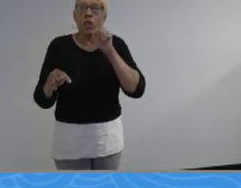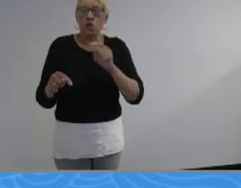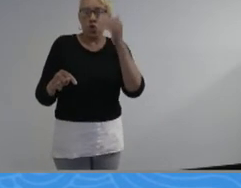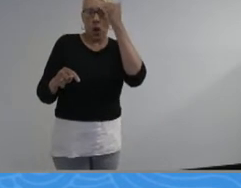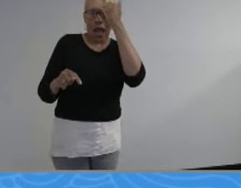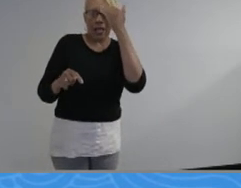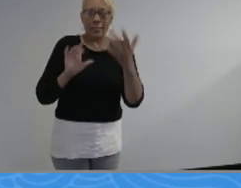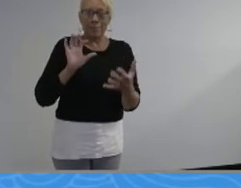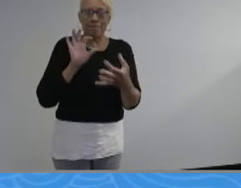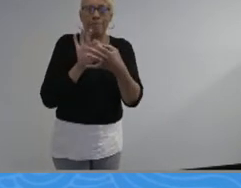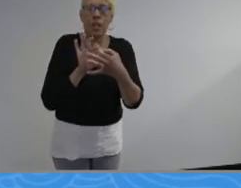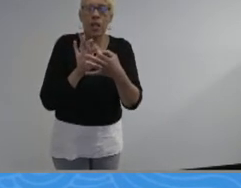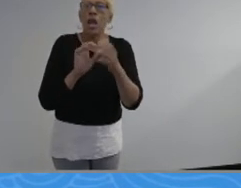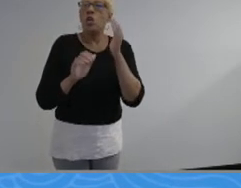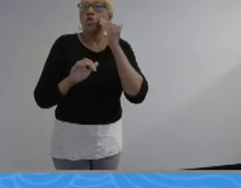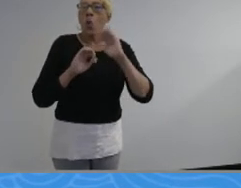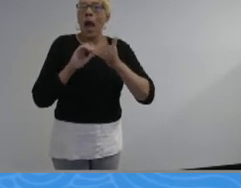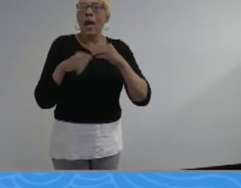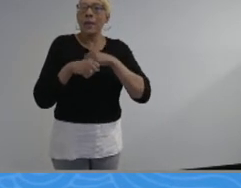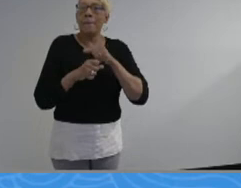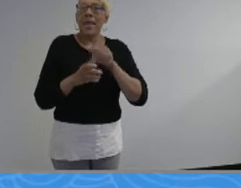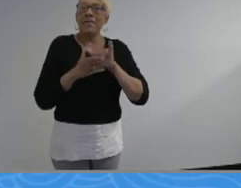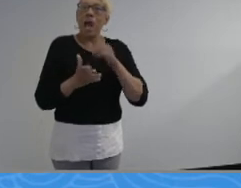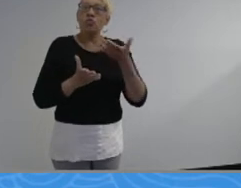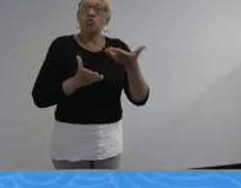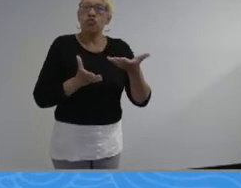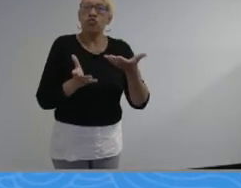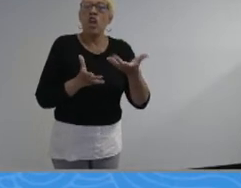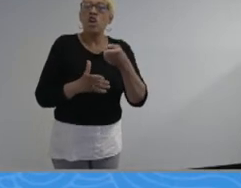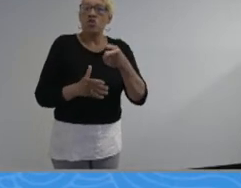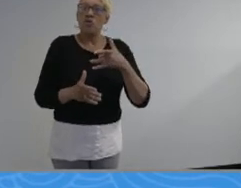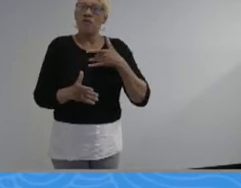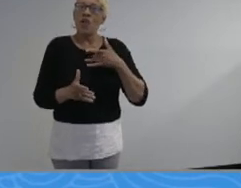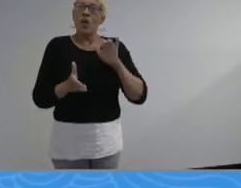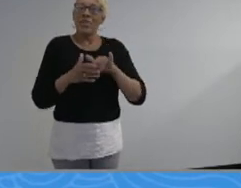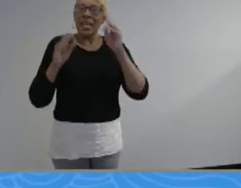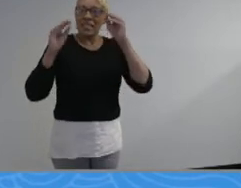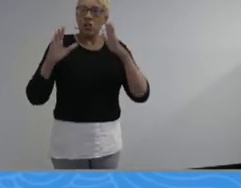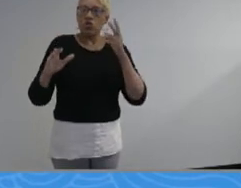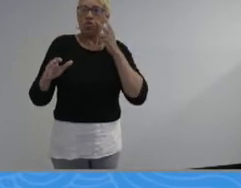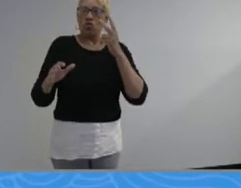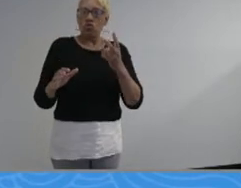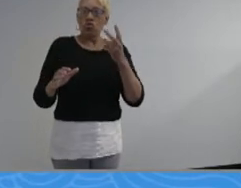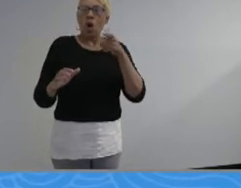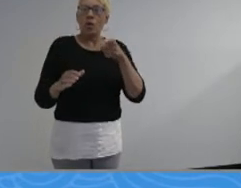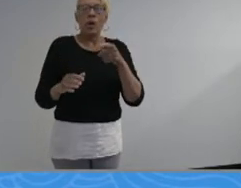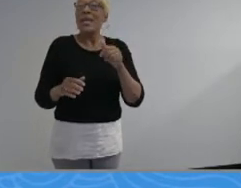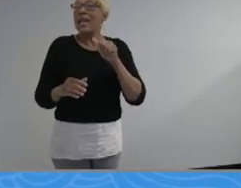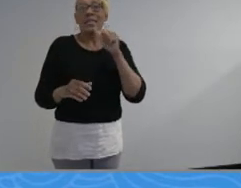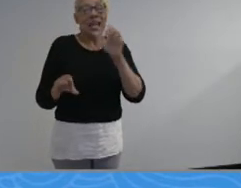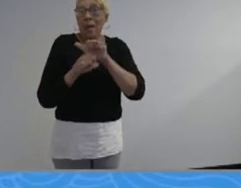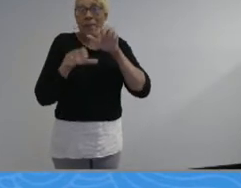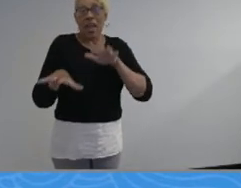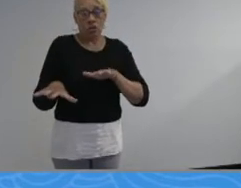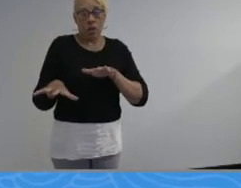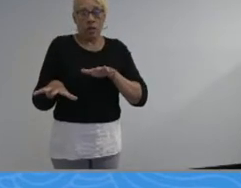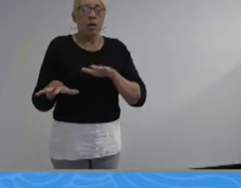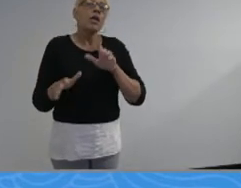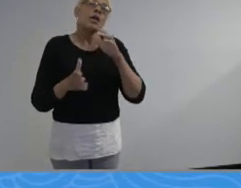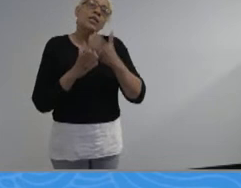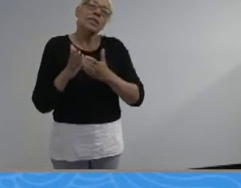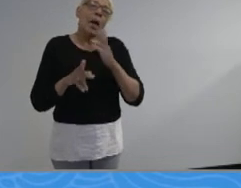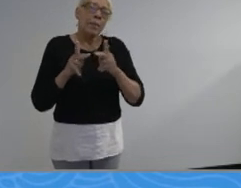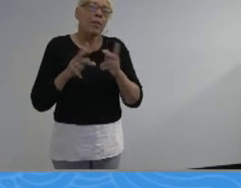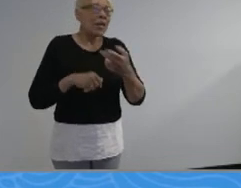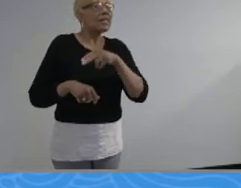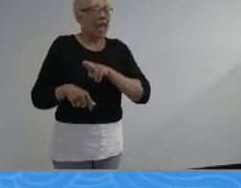she knew how to make that relationship work. You felt seen by that teacher. It's not magic. You know, some people it comes naturally